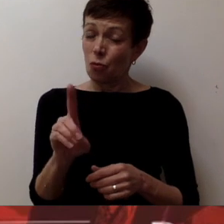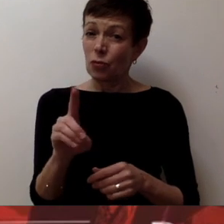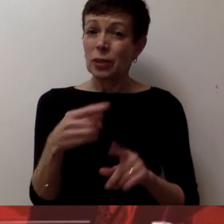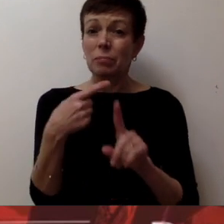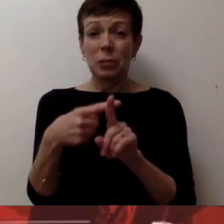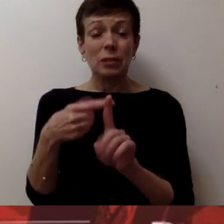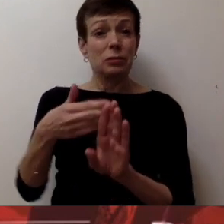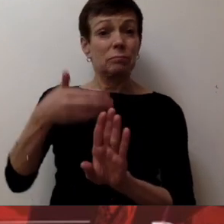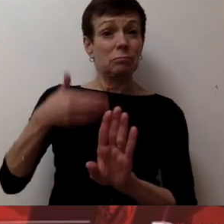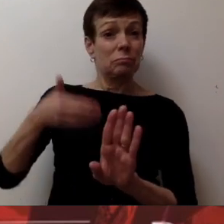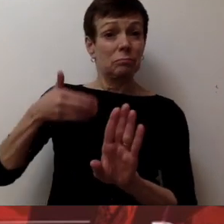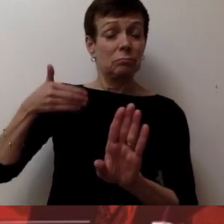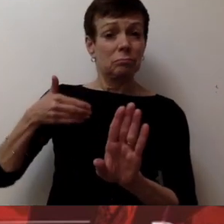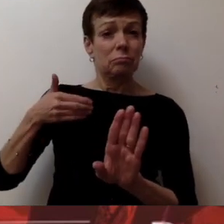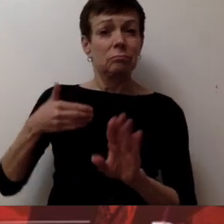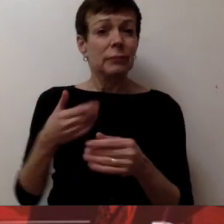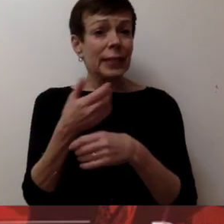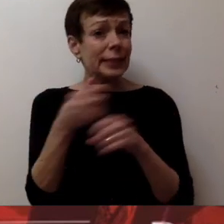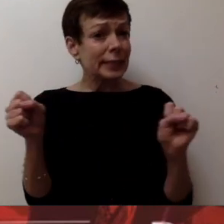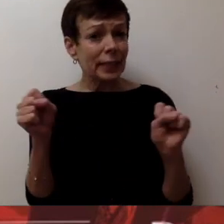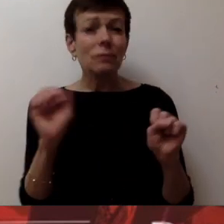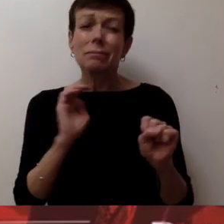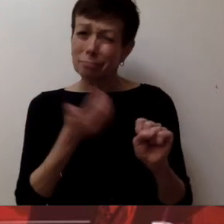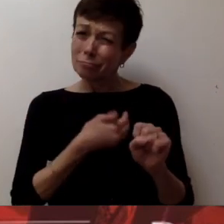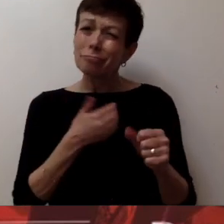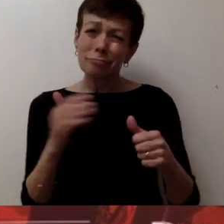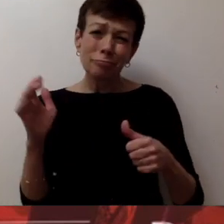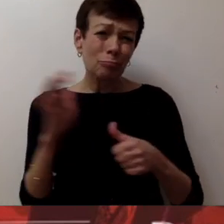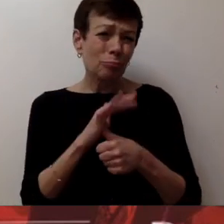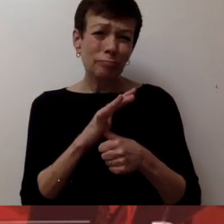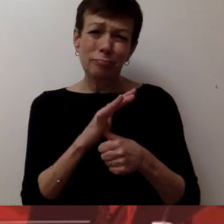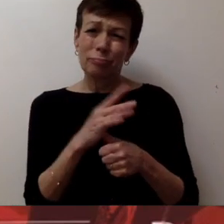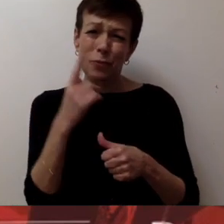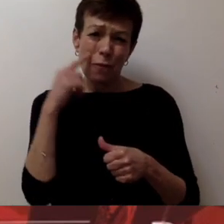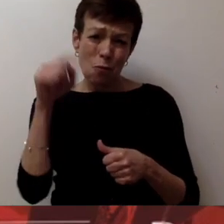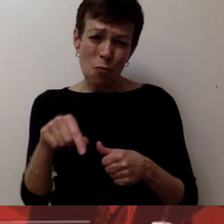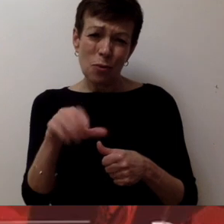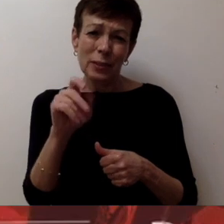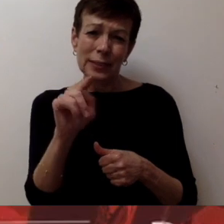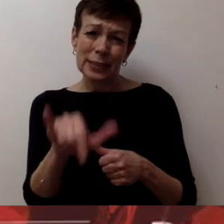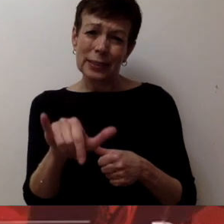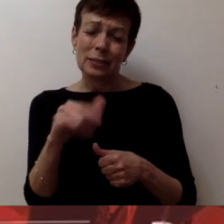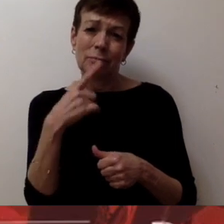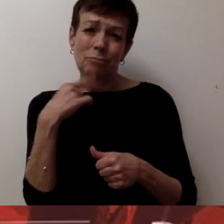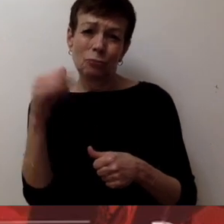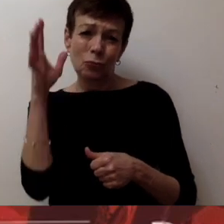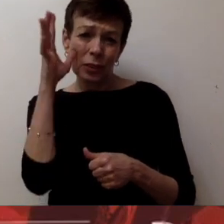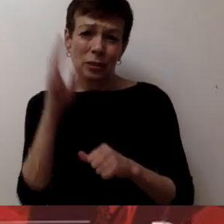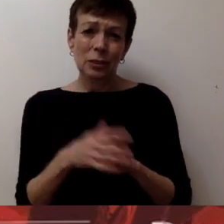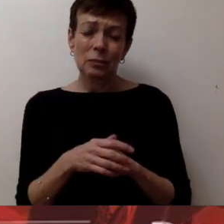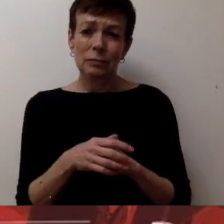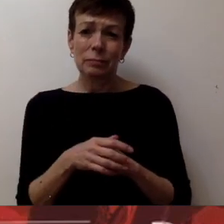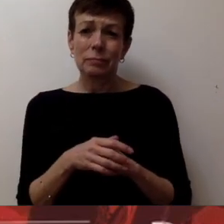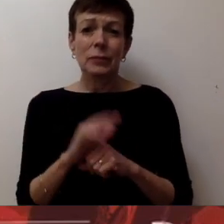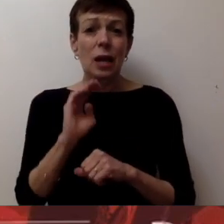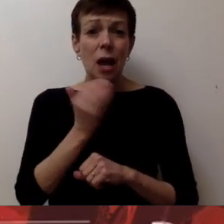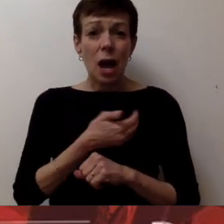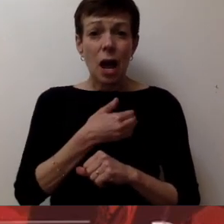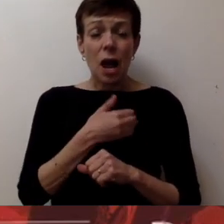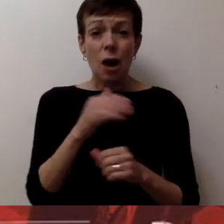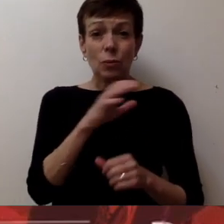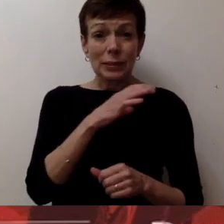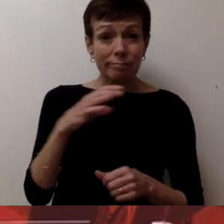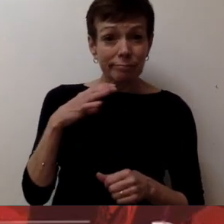been and will continue to be our top priority for the City of Red Deer. The city, the community at large, our partners